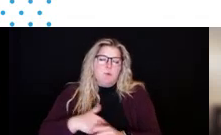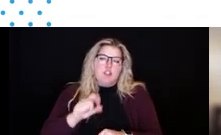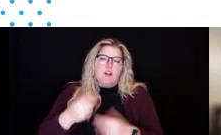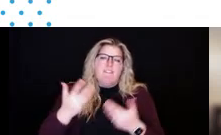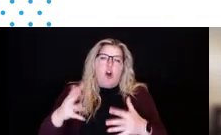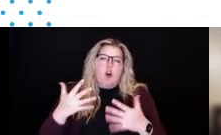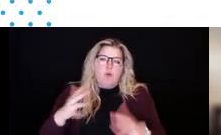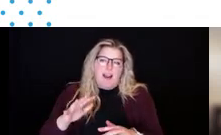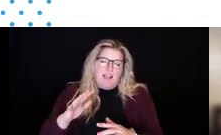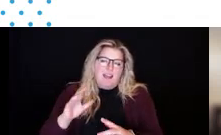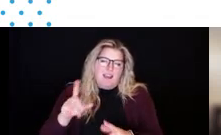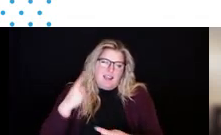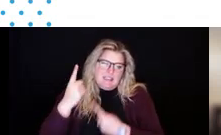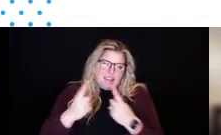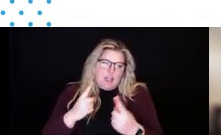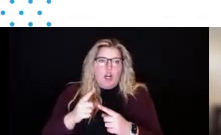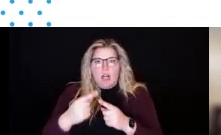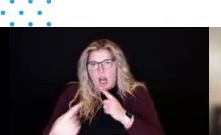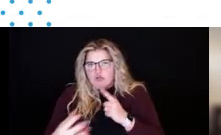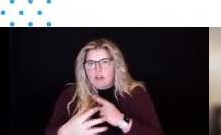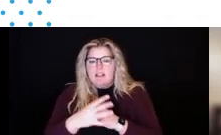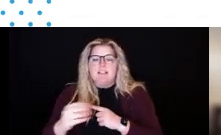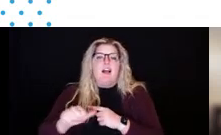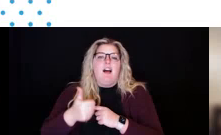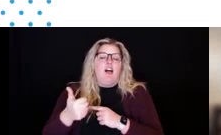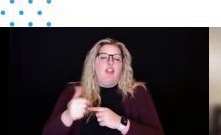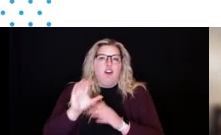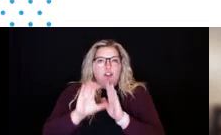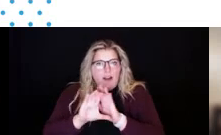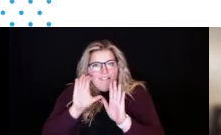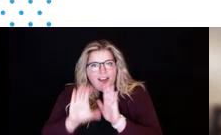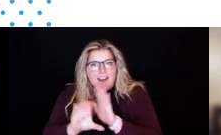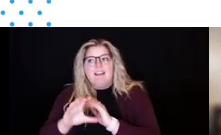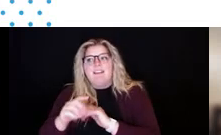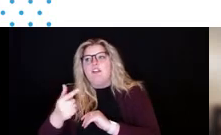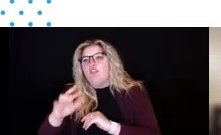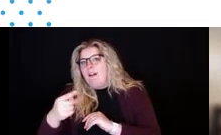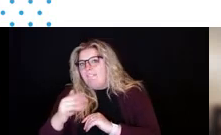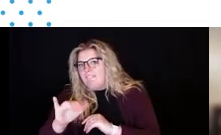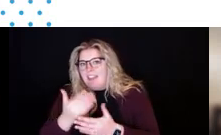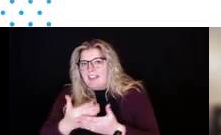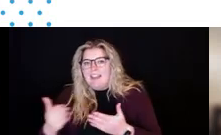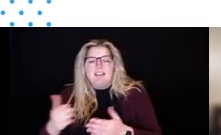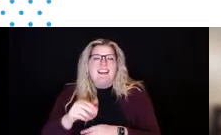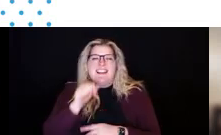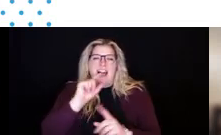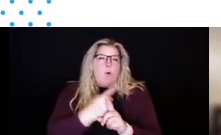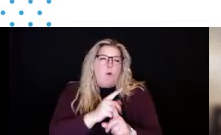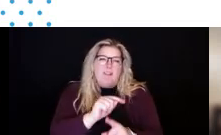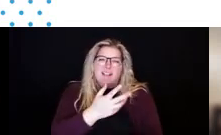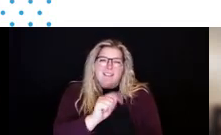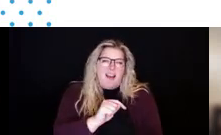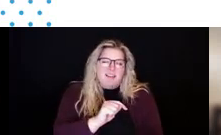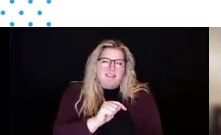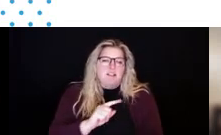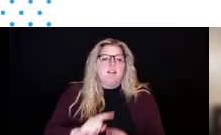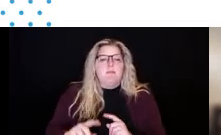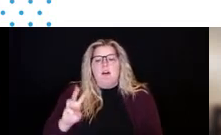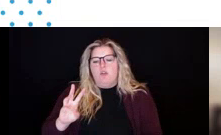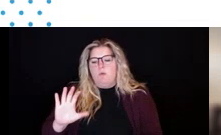for graphic elements, interactive controls, and things of that nature, and not just text. But WCAG 2.1